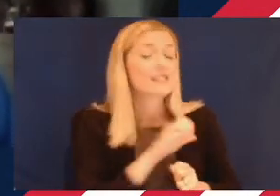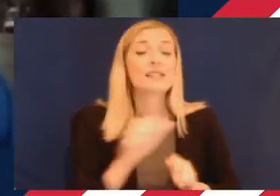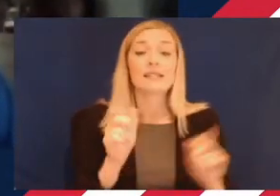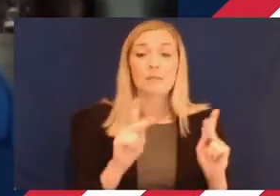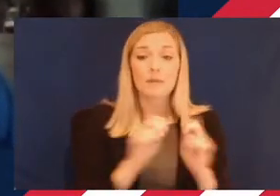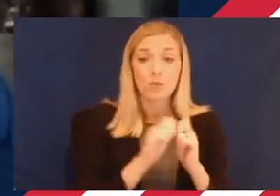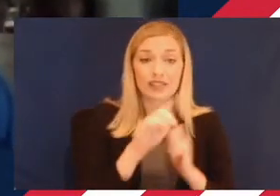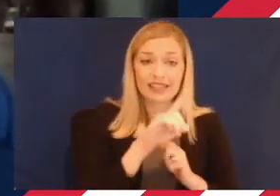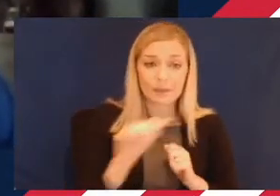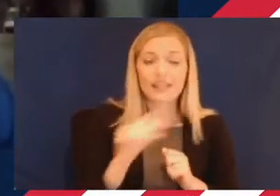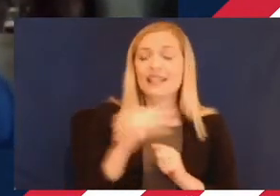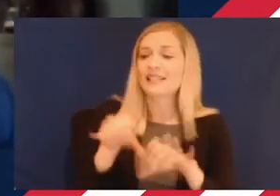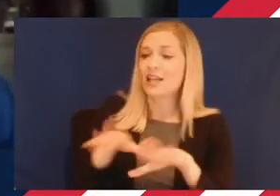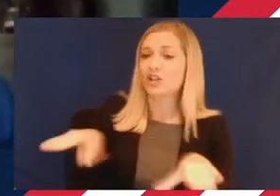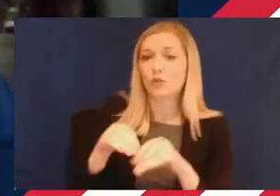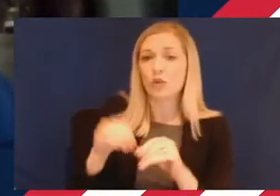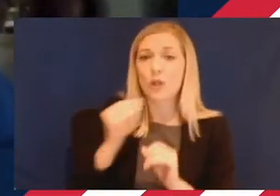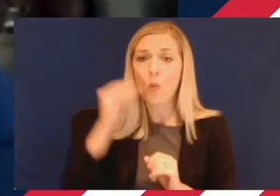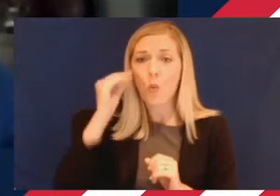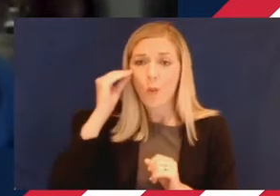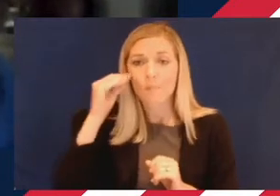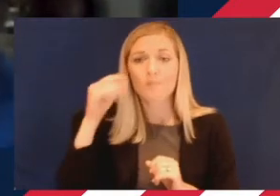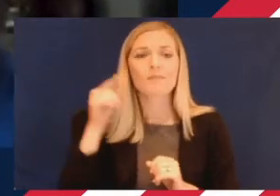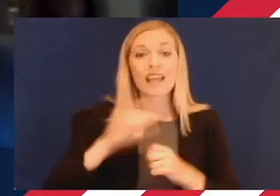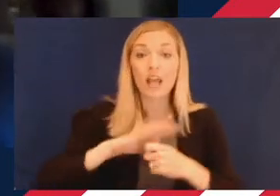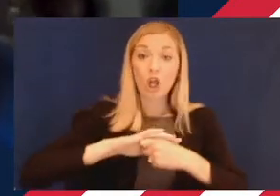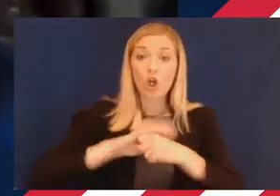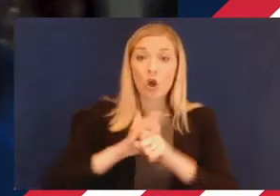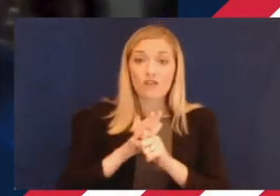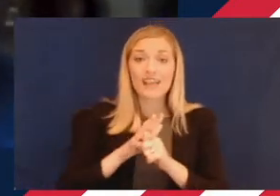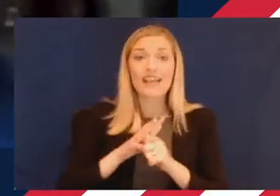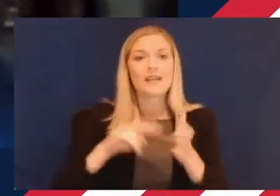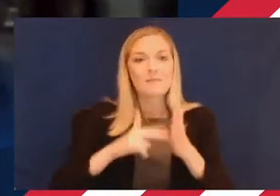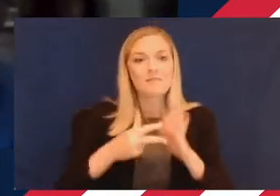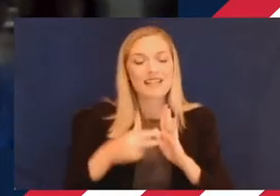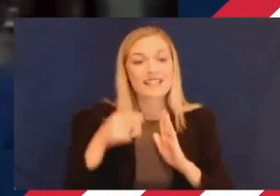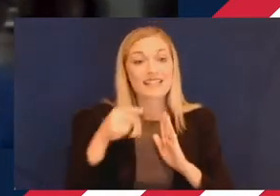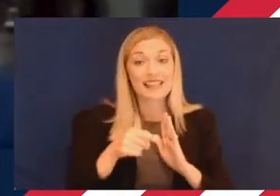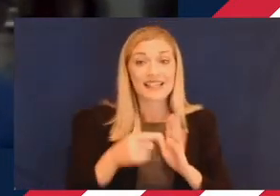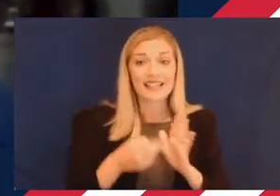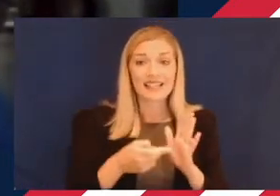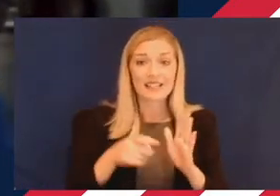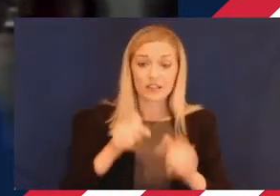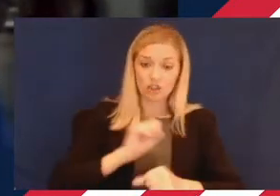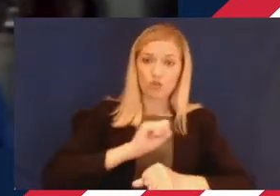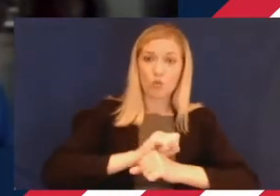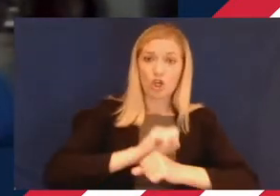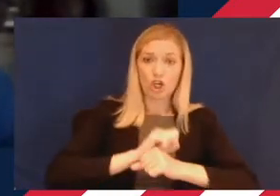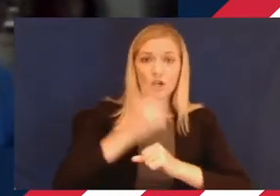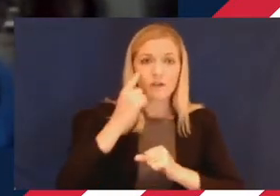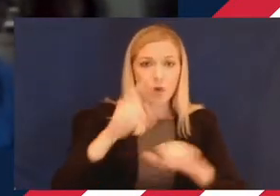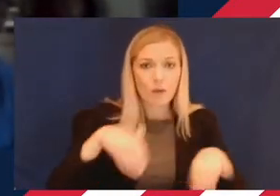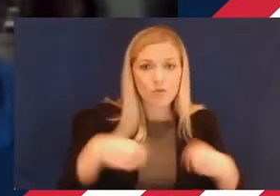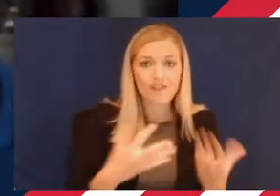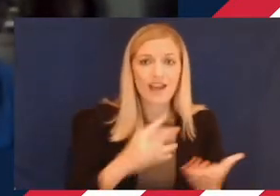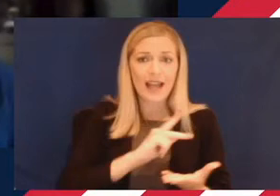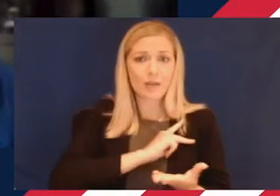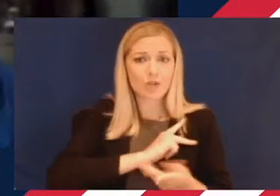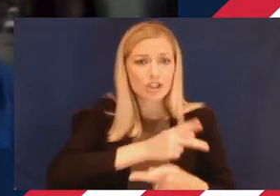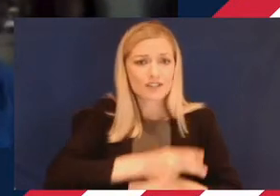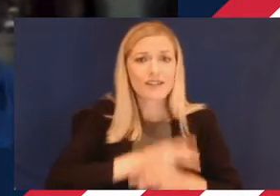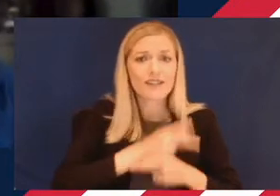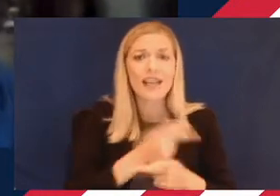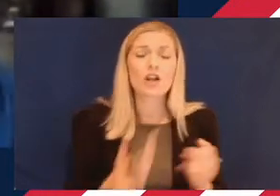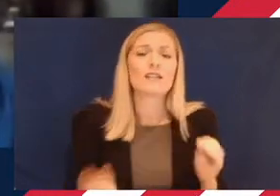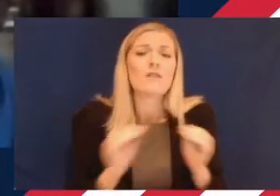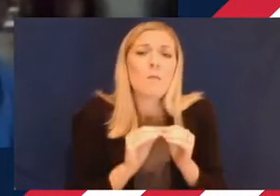these crucial jobs even more necessary and even more challenging for the workers who do them. I want to say this to